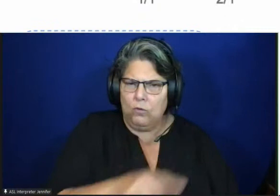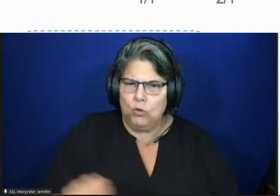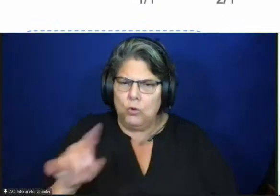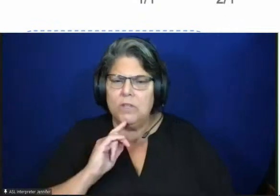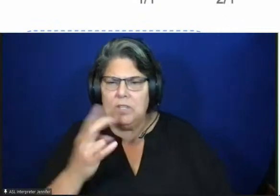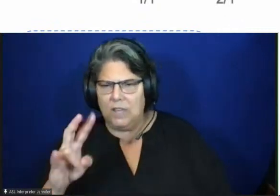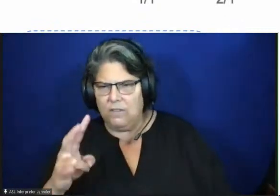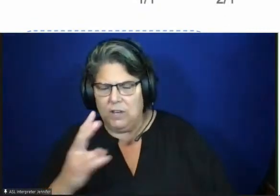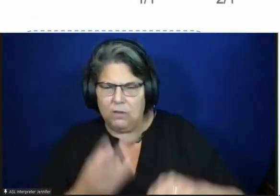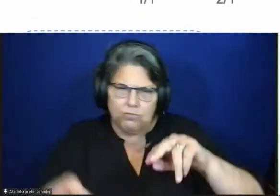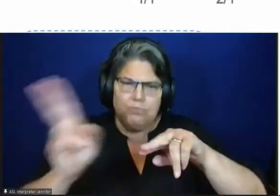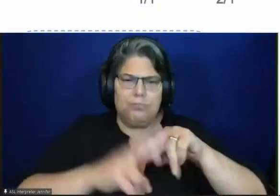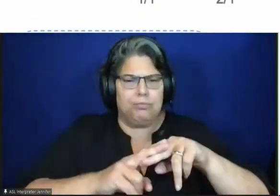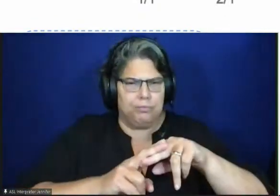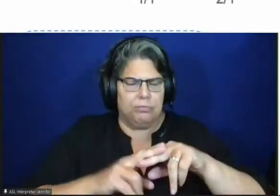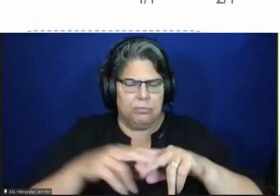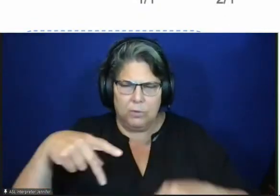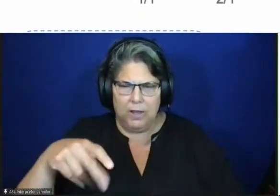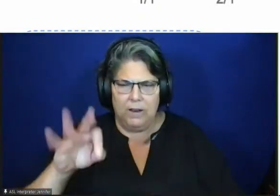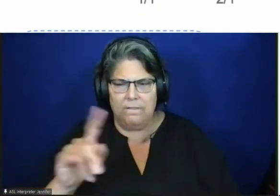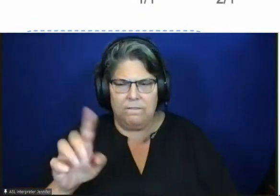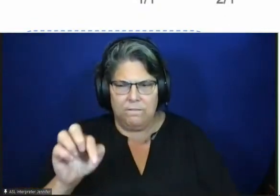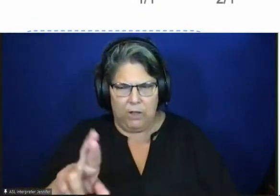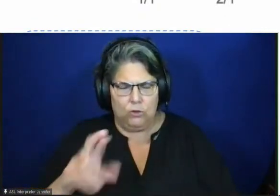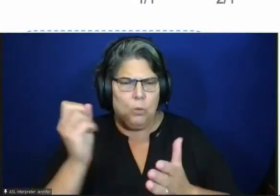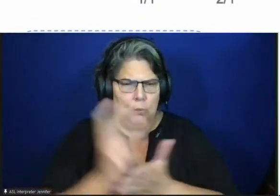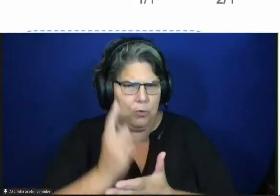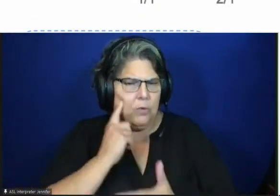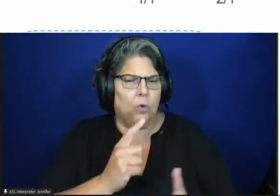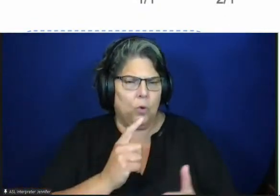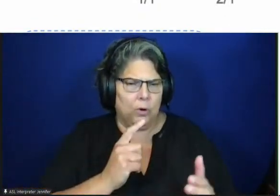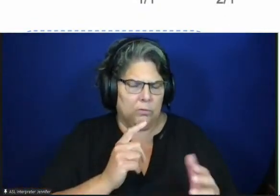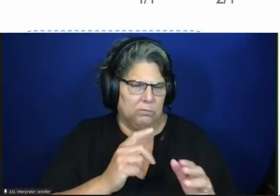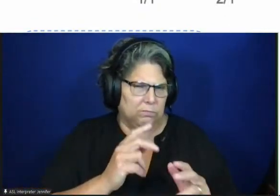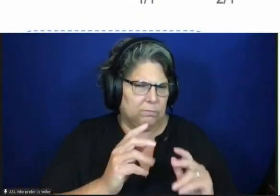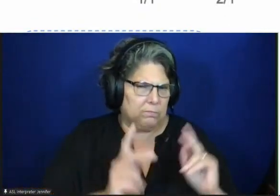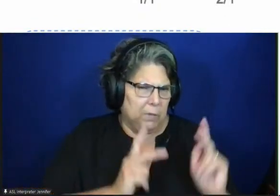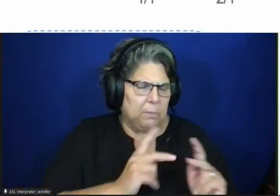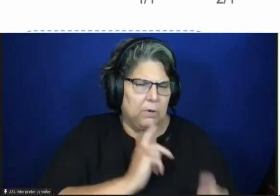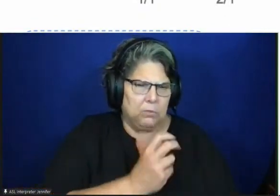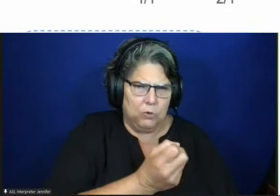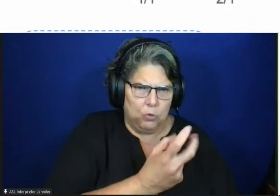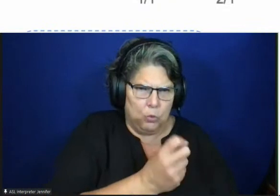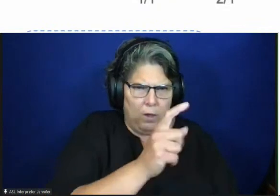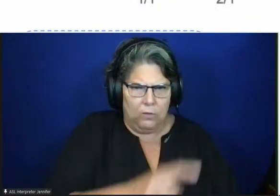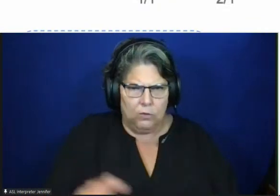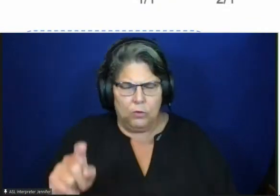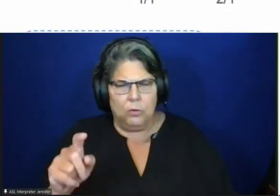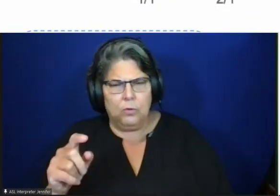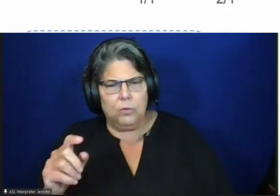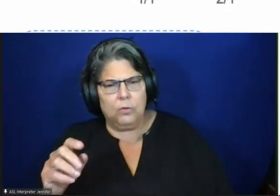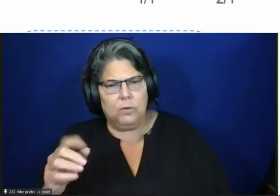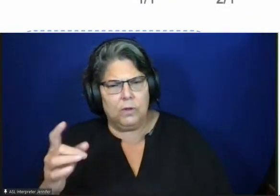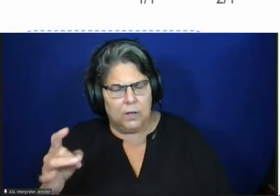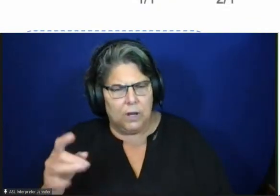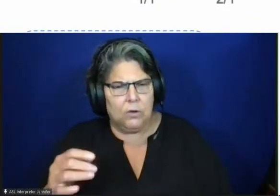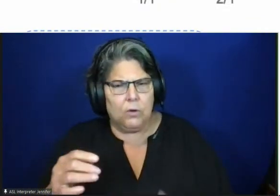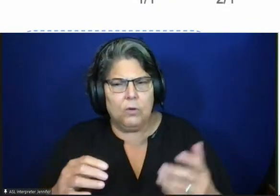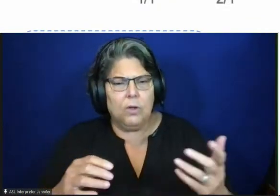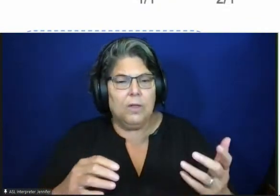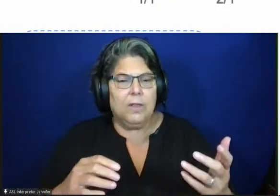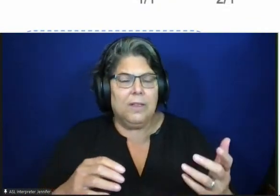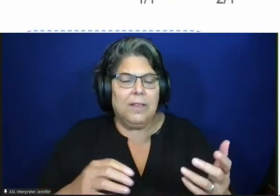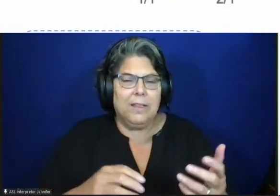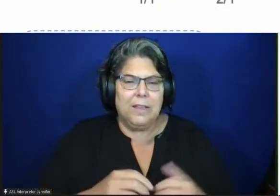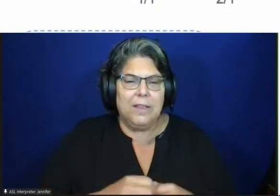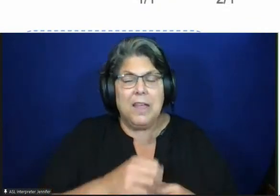as soon as the Pfizer was available for the 12 to 15-year-olds. The 8 to 49 is still staying pretty slow.